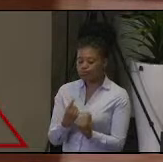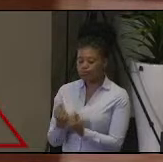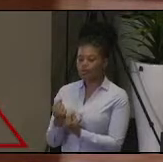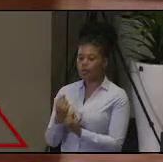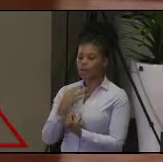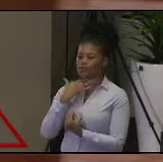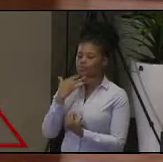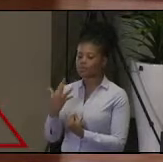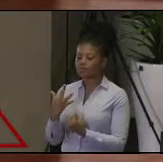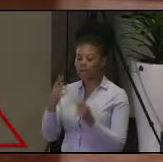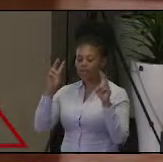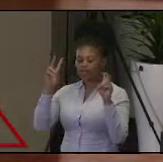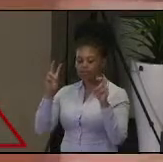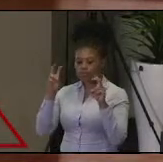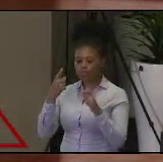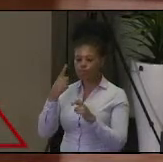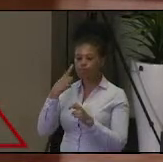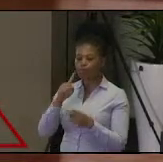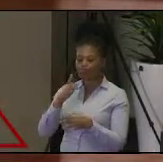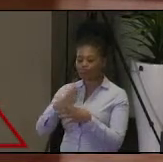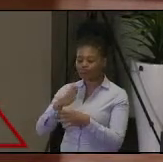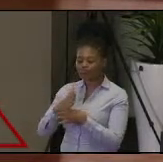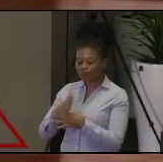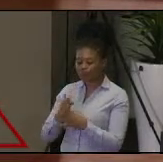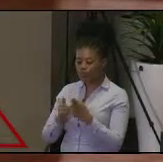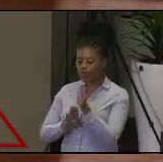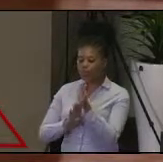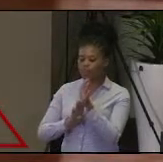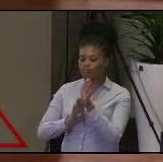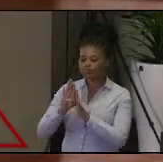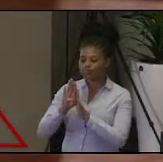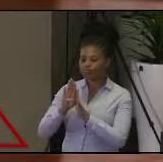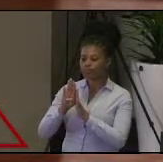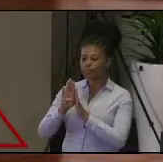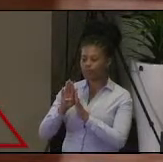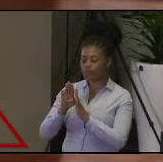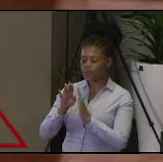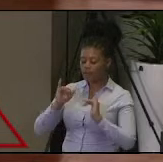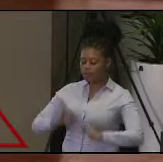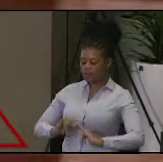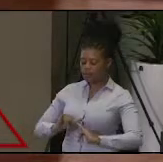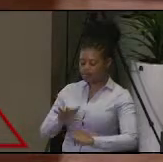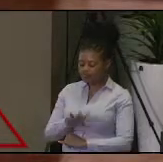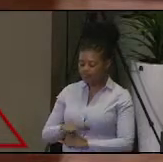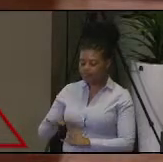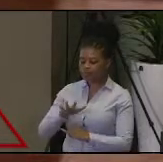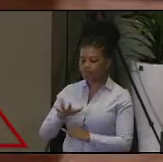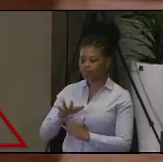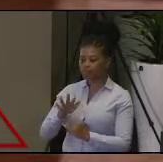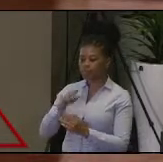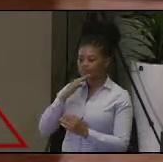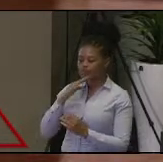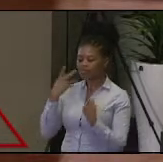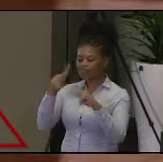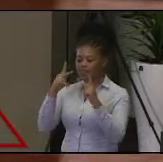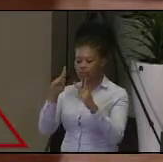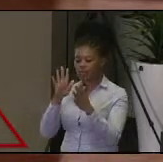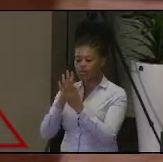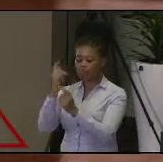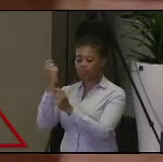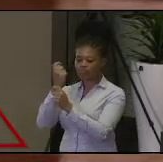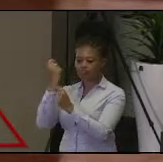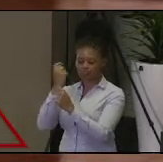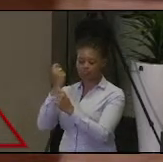work together and expedite efforts to improve the harsh living conditions that urban and rural poor people find